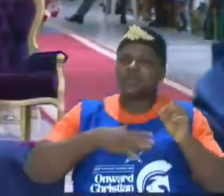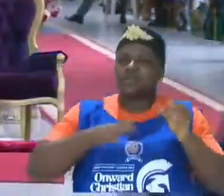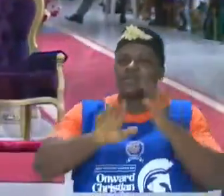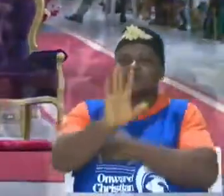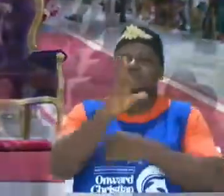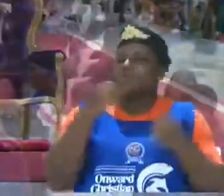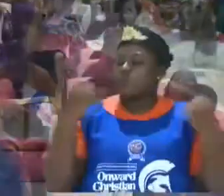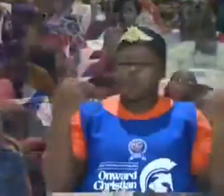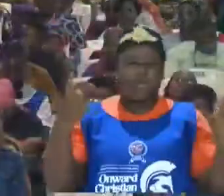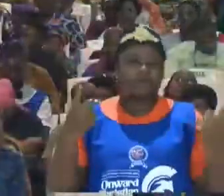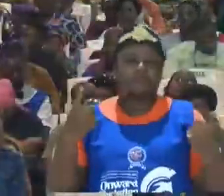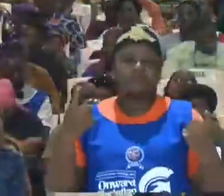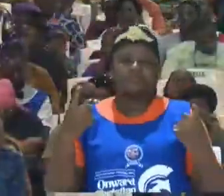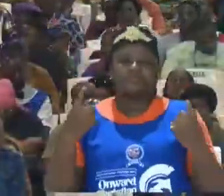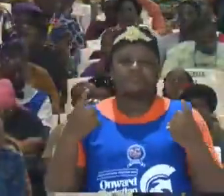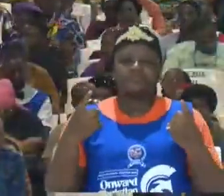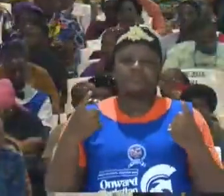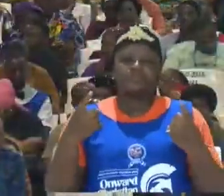Wow.